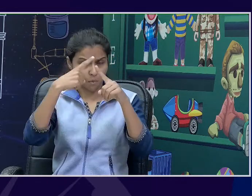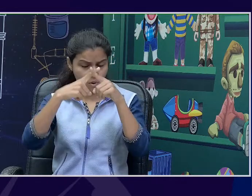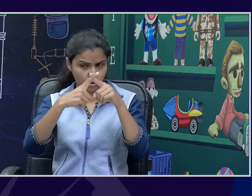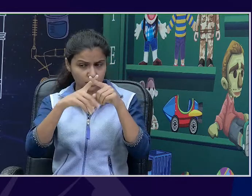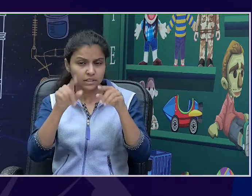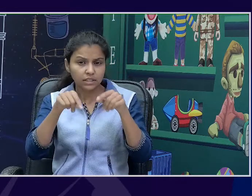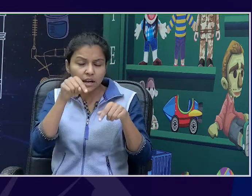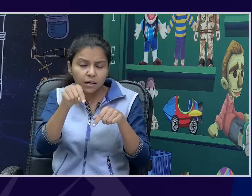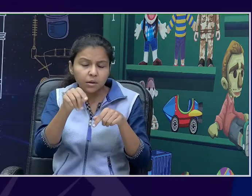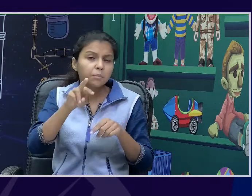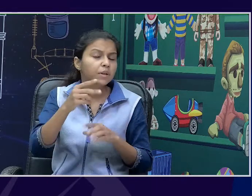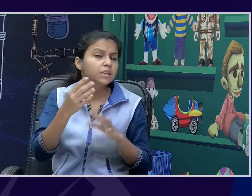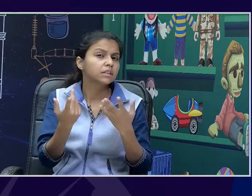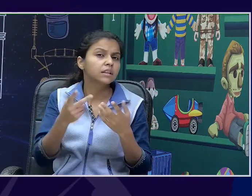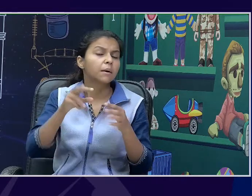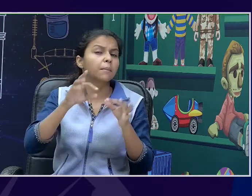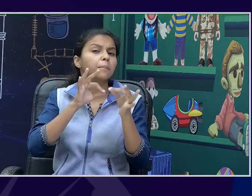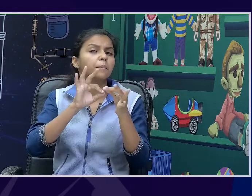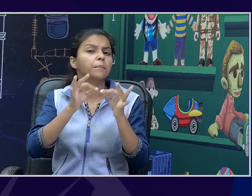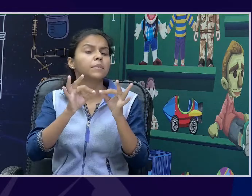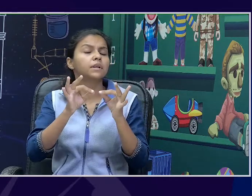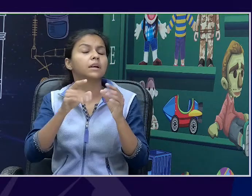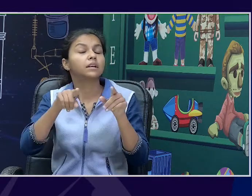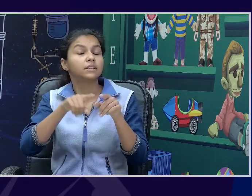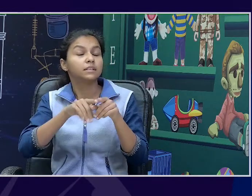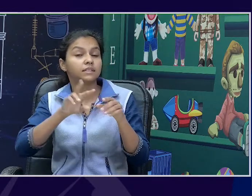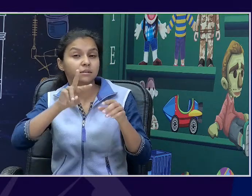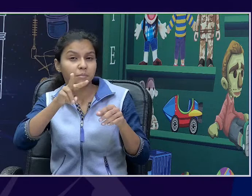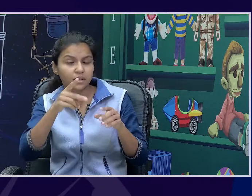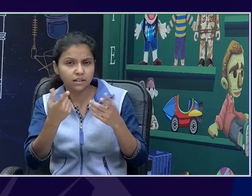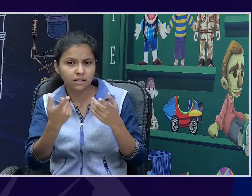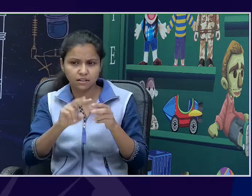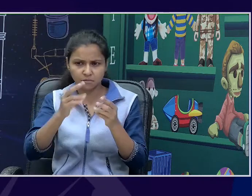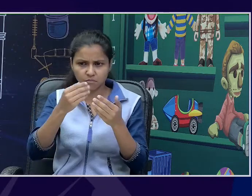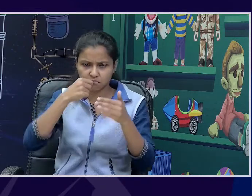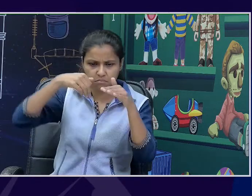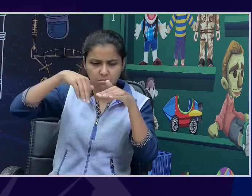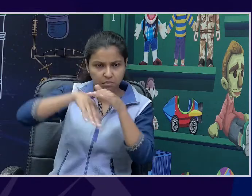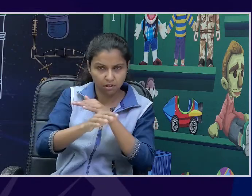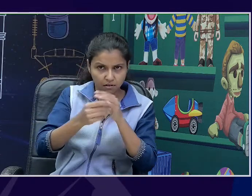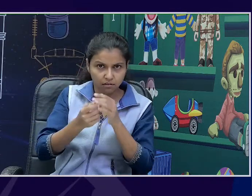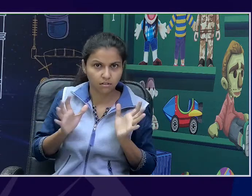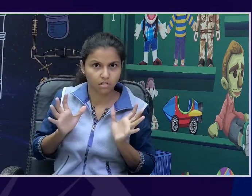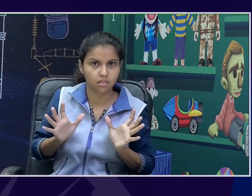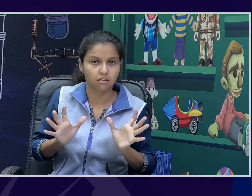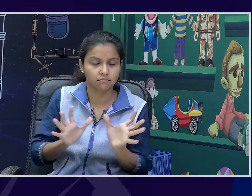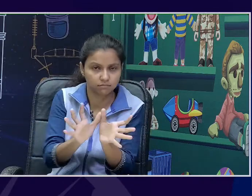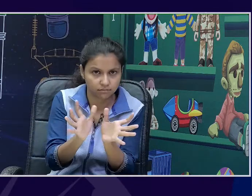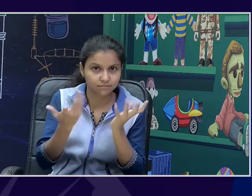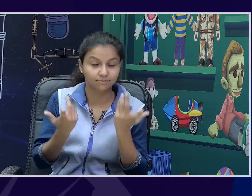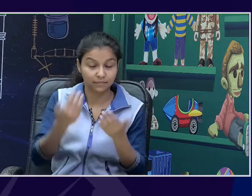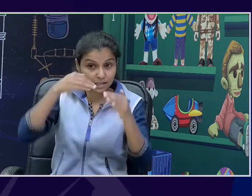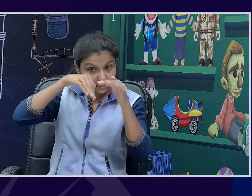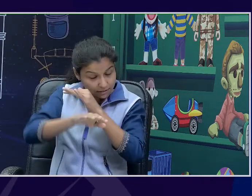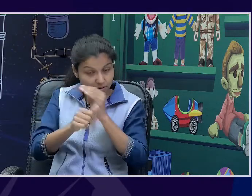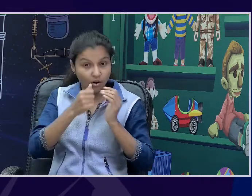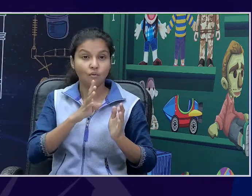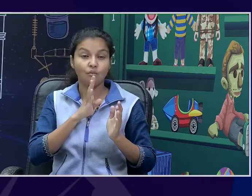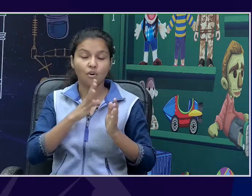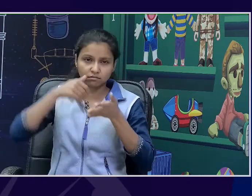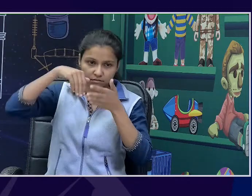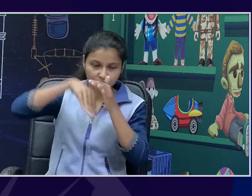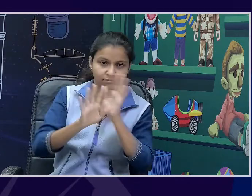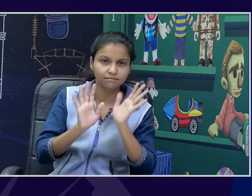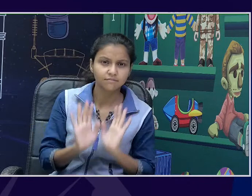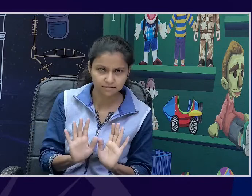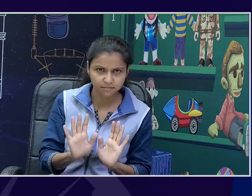cork. It means that when the bully pushed the writer inside the water, okay, he went inside the water like when we throw a pen